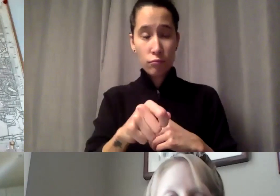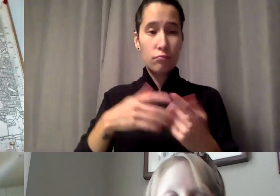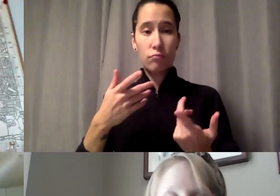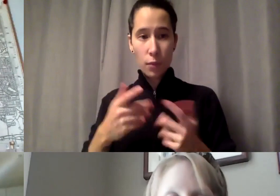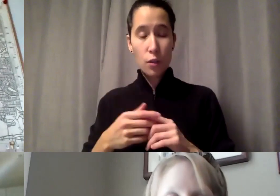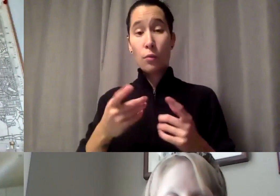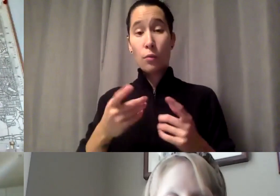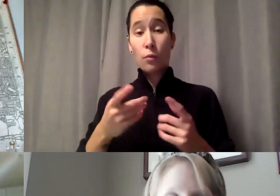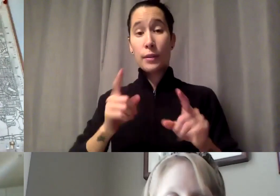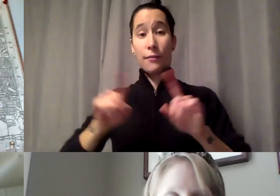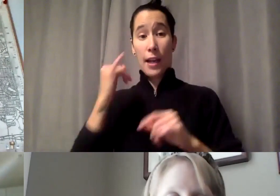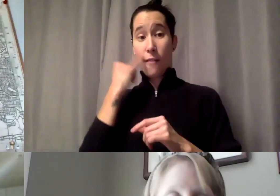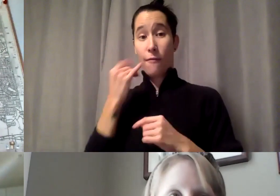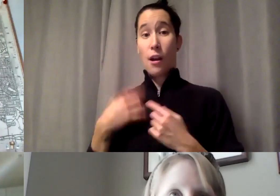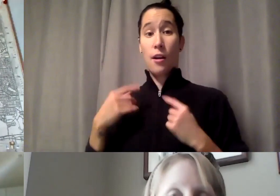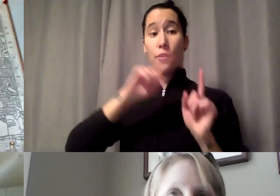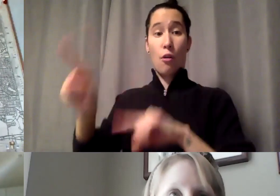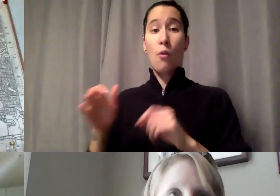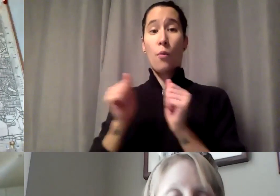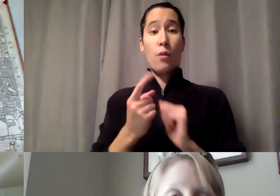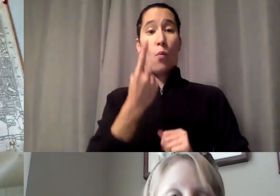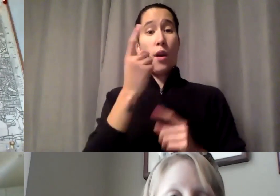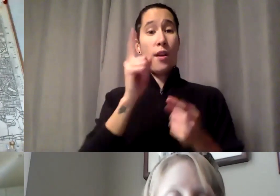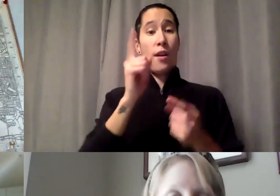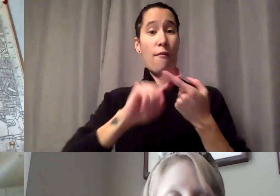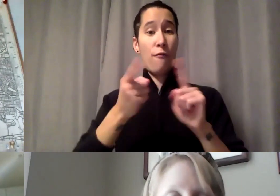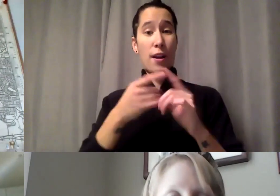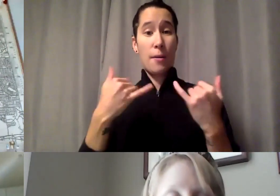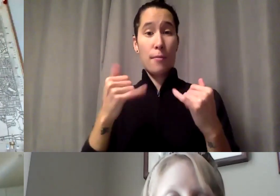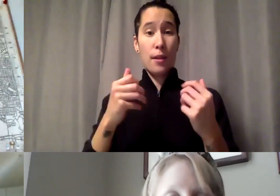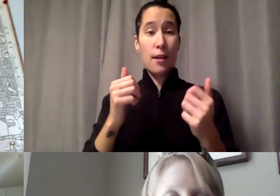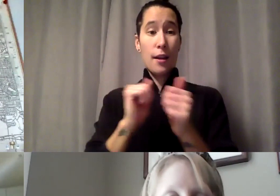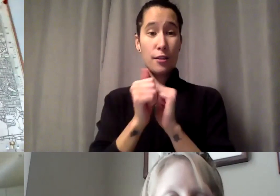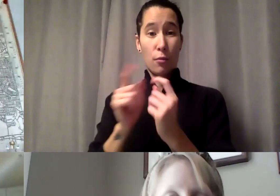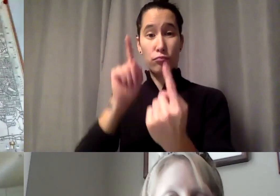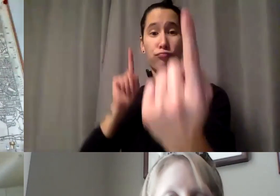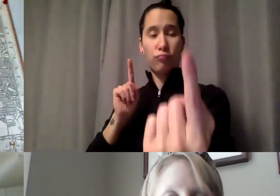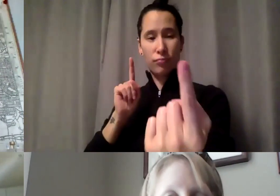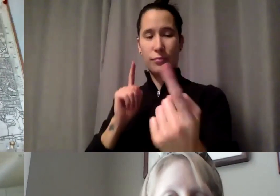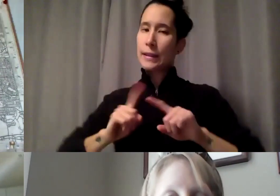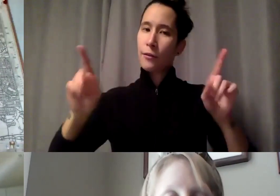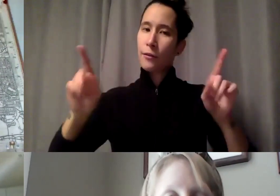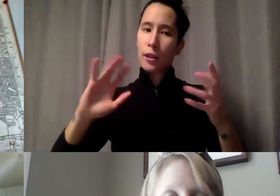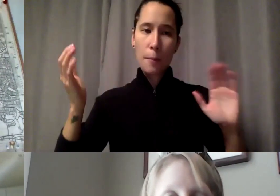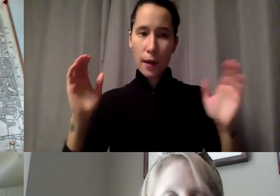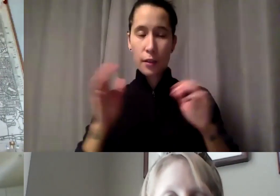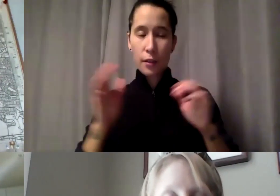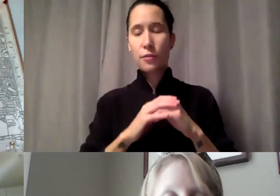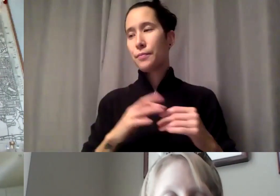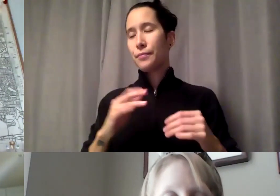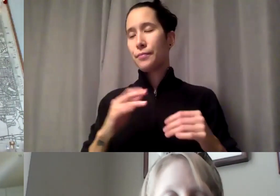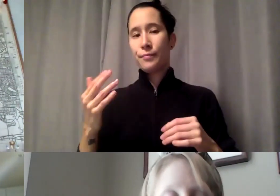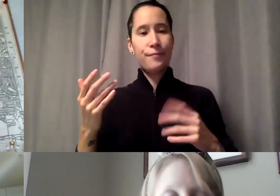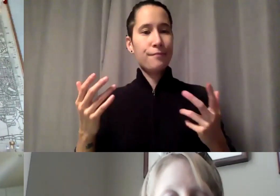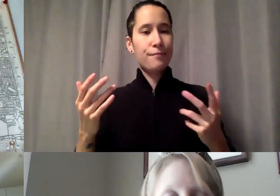me going with my one friend to play a sport is different than me going to